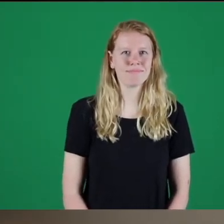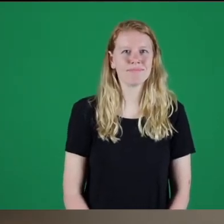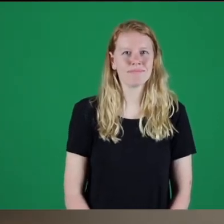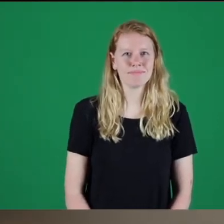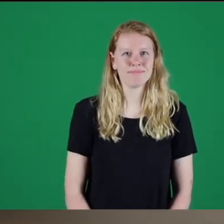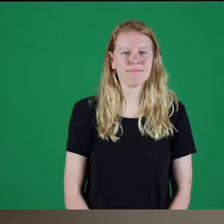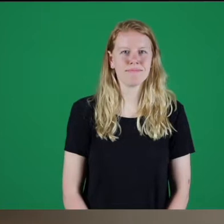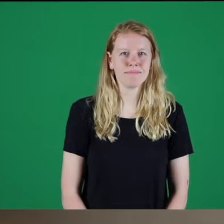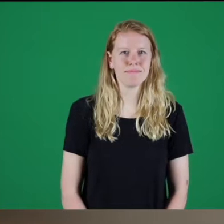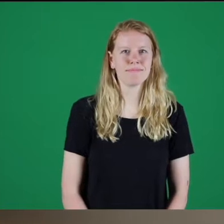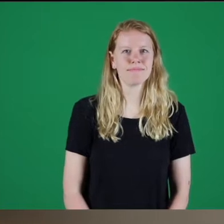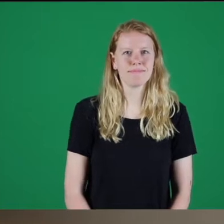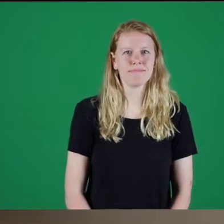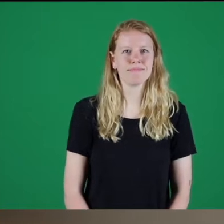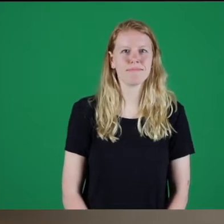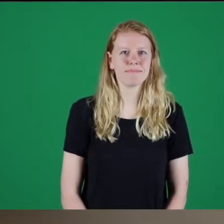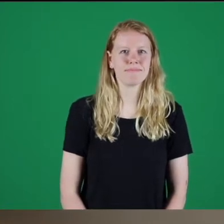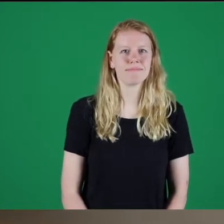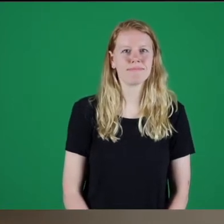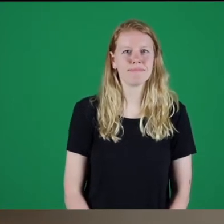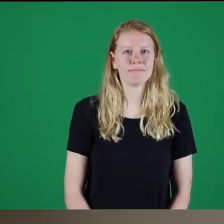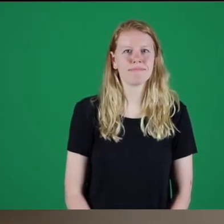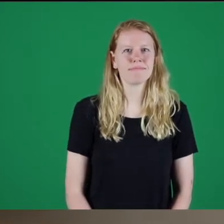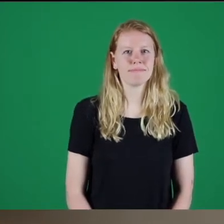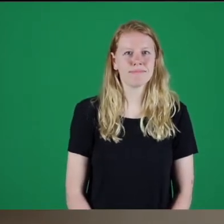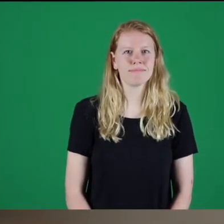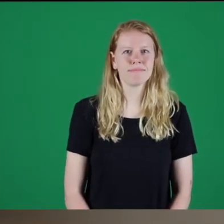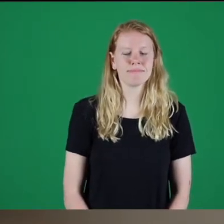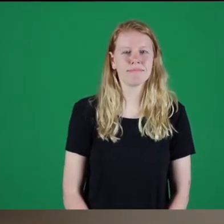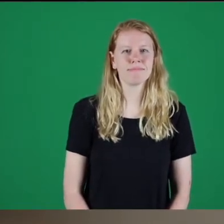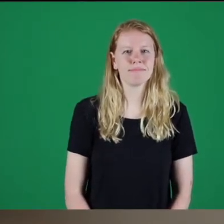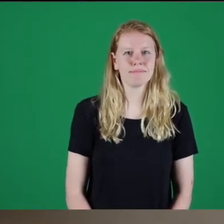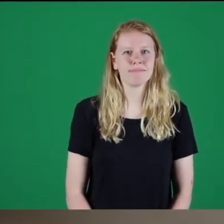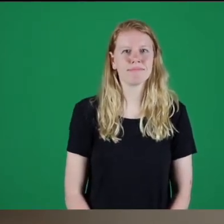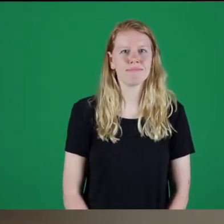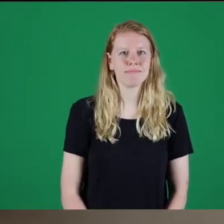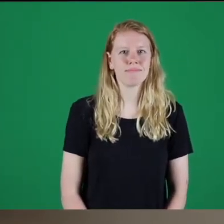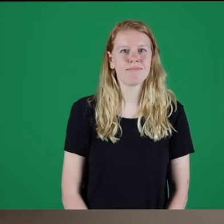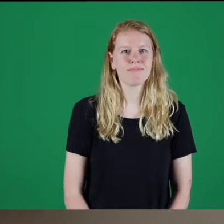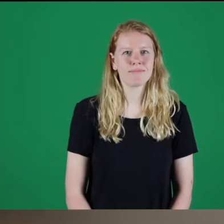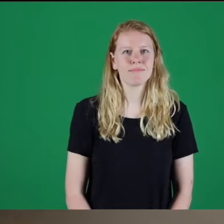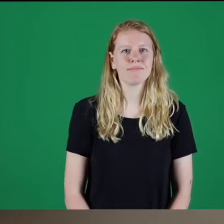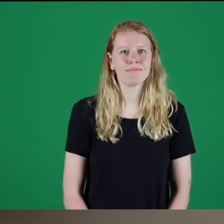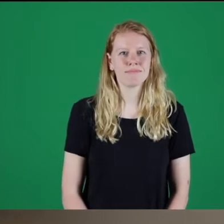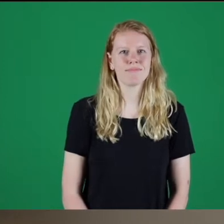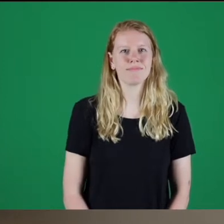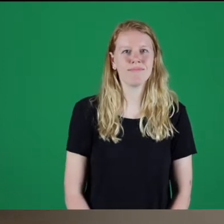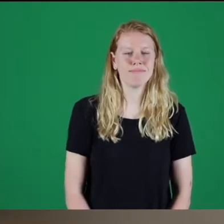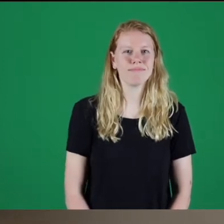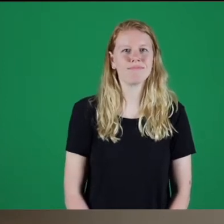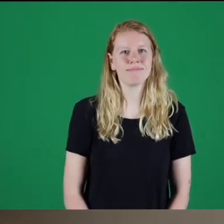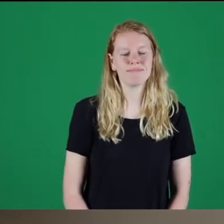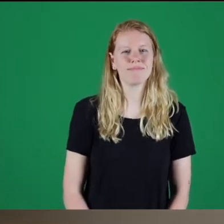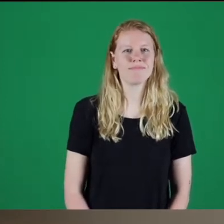Finalu lila, wolie waifu. Jalo din dingo wolila, wolie